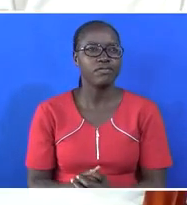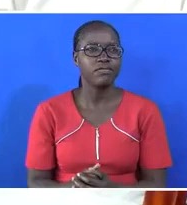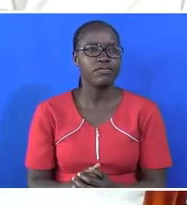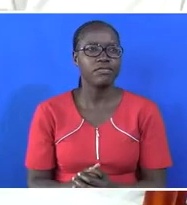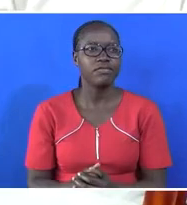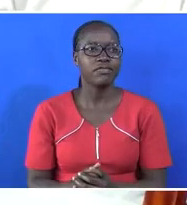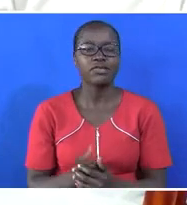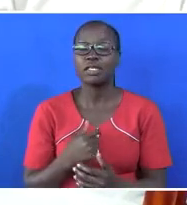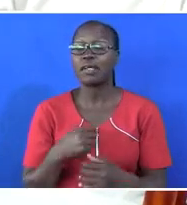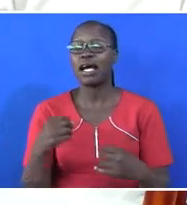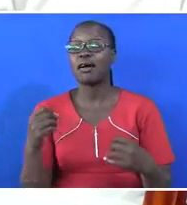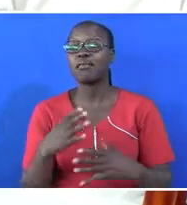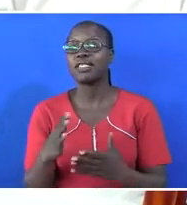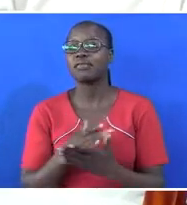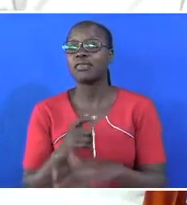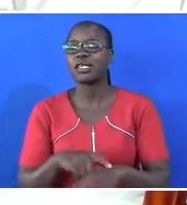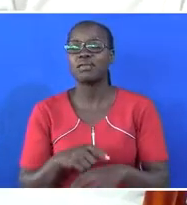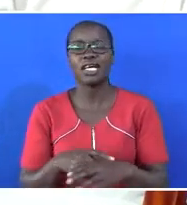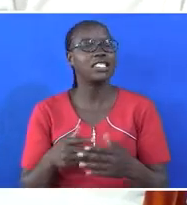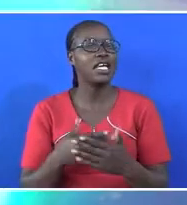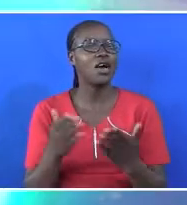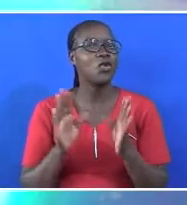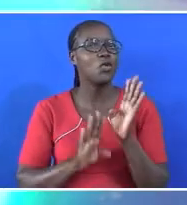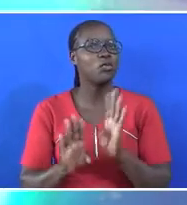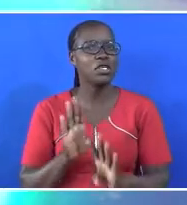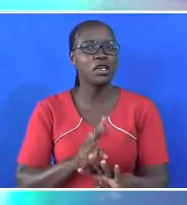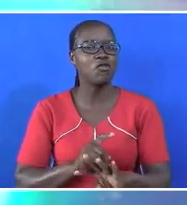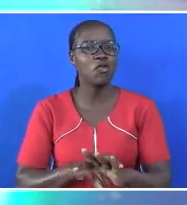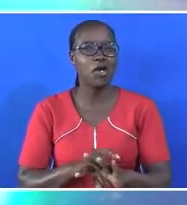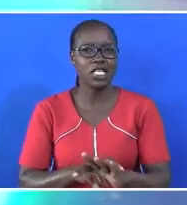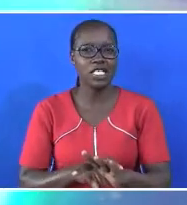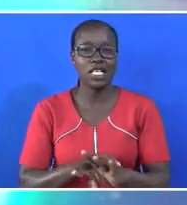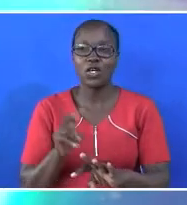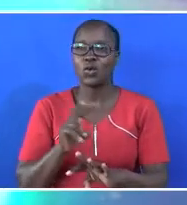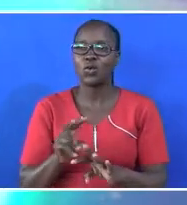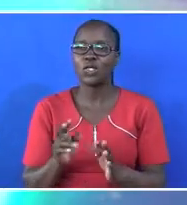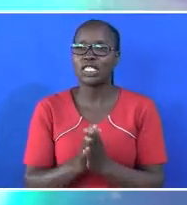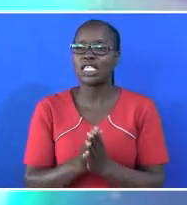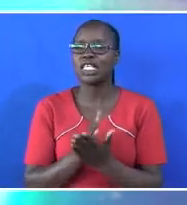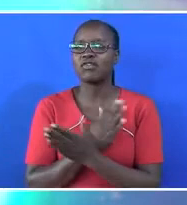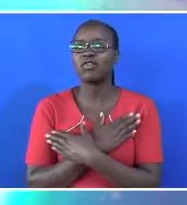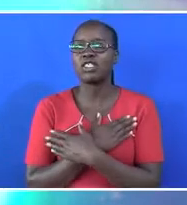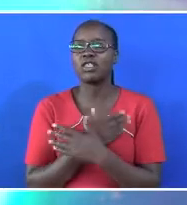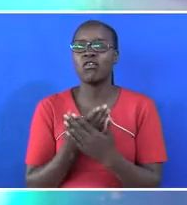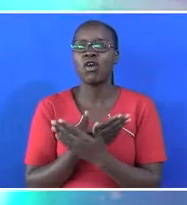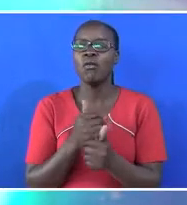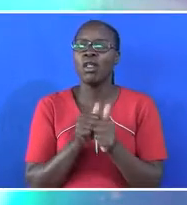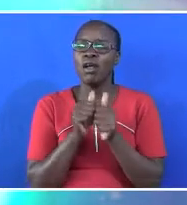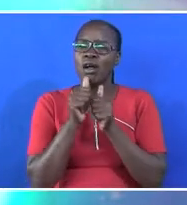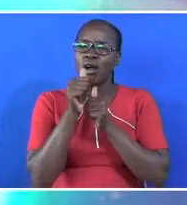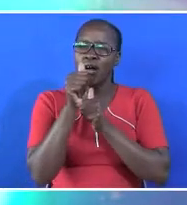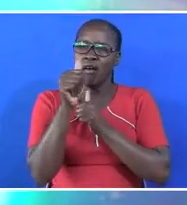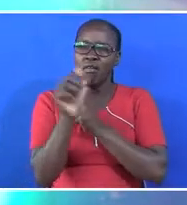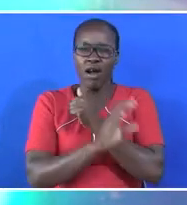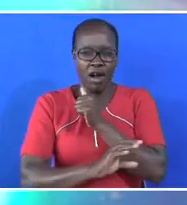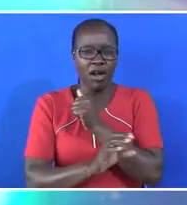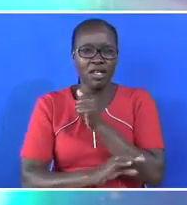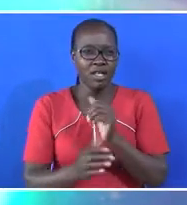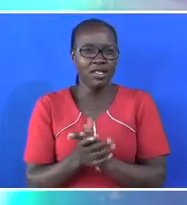I'm amazed sometimes at how we behave when we see folks from these faraway